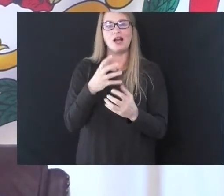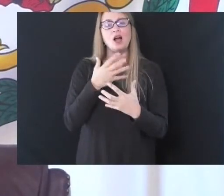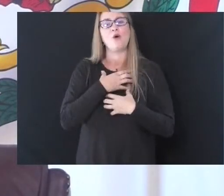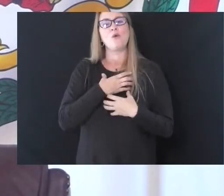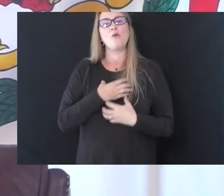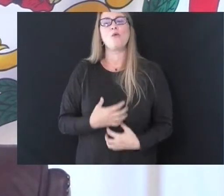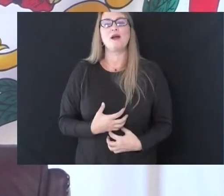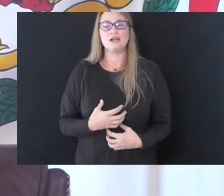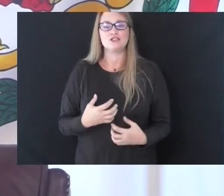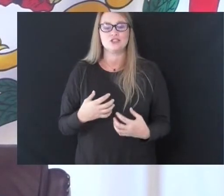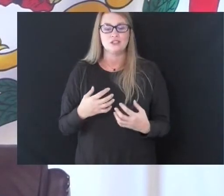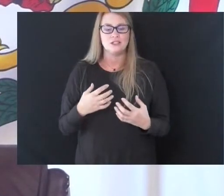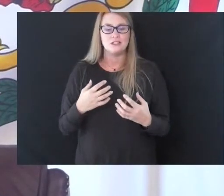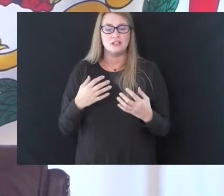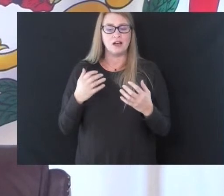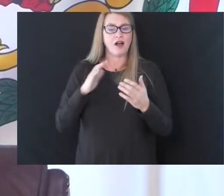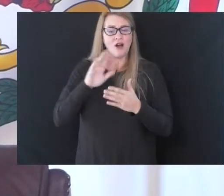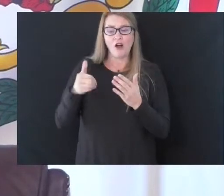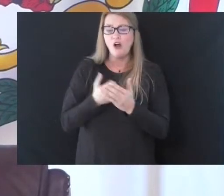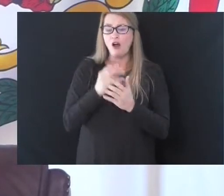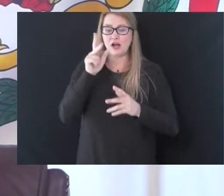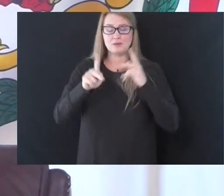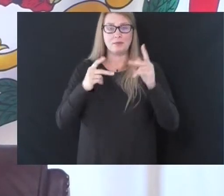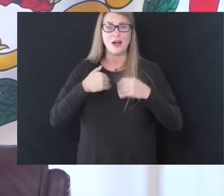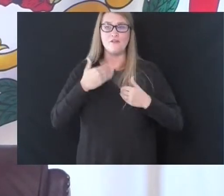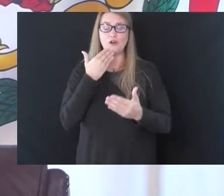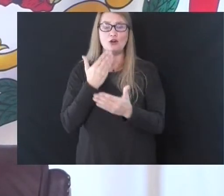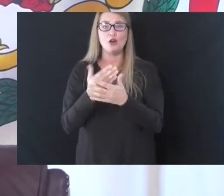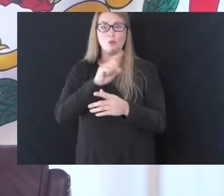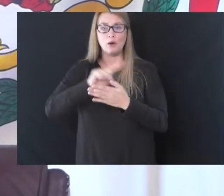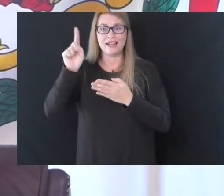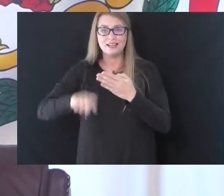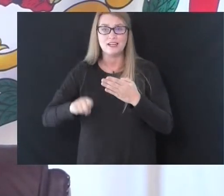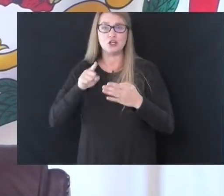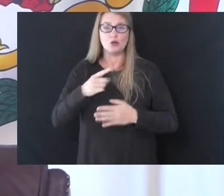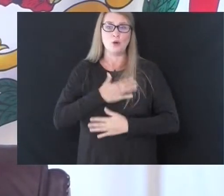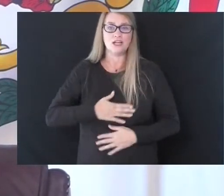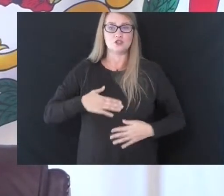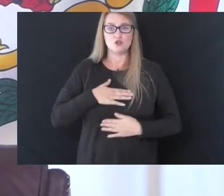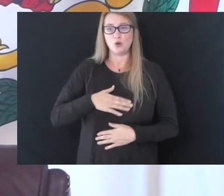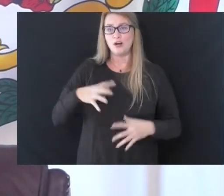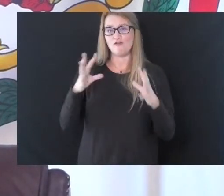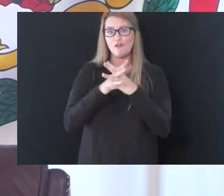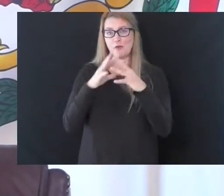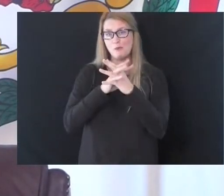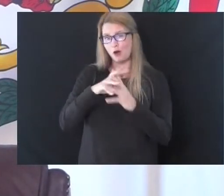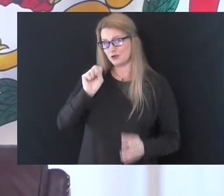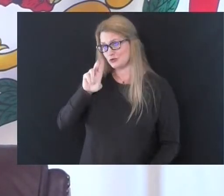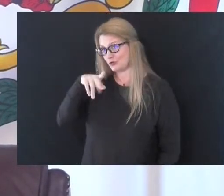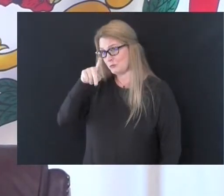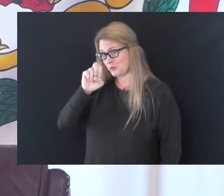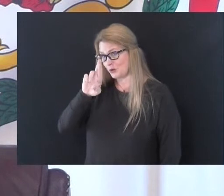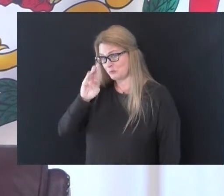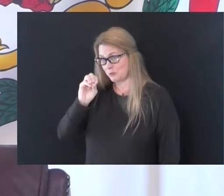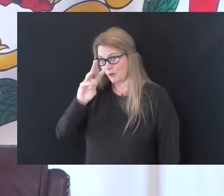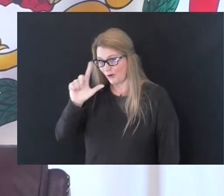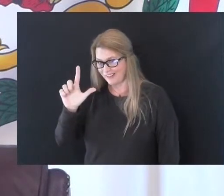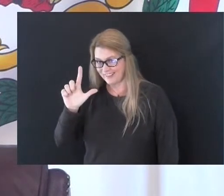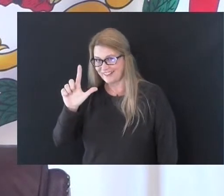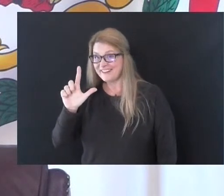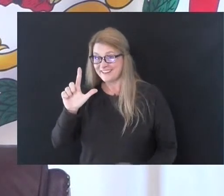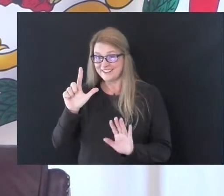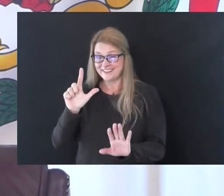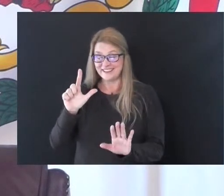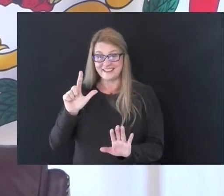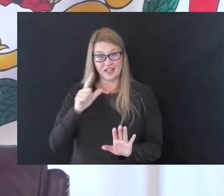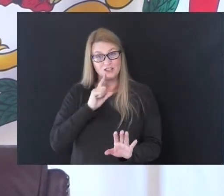you know, a good weekend. I hope that you enjoy the Super Bowl, and really I go back to just this.